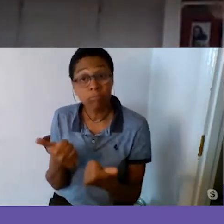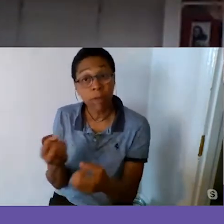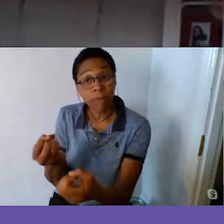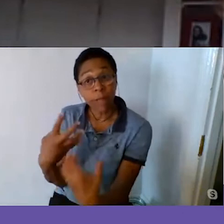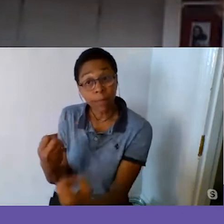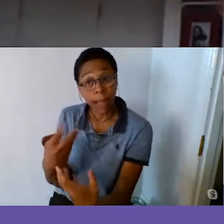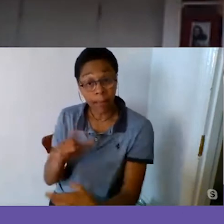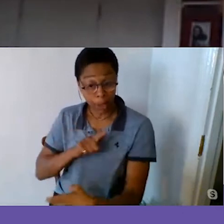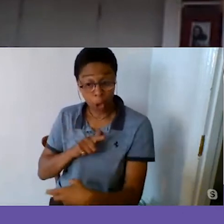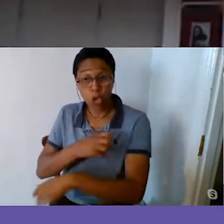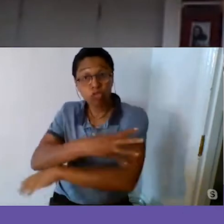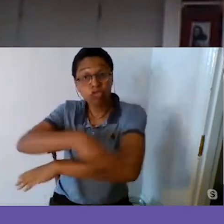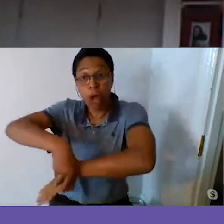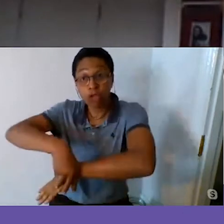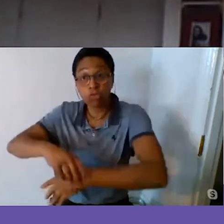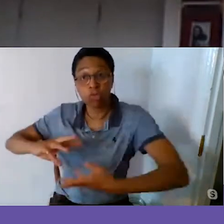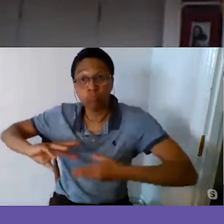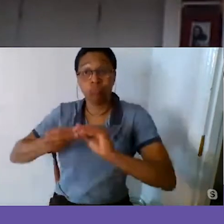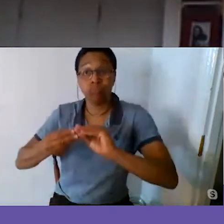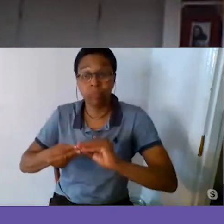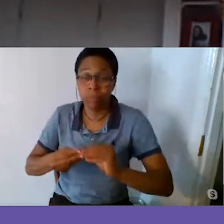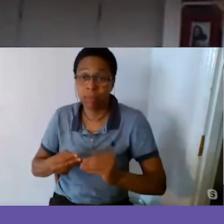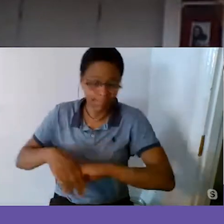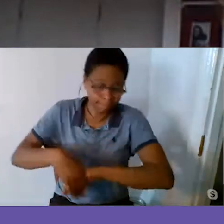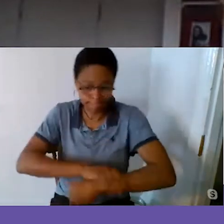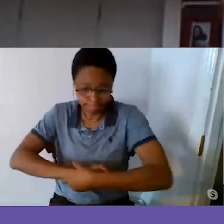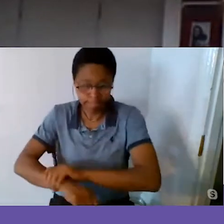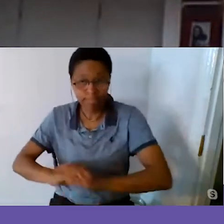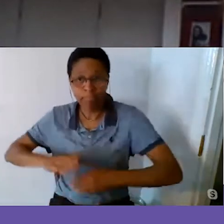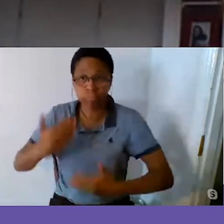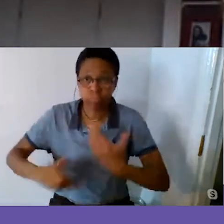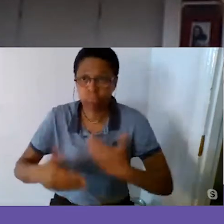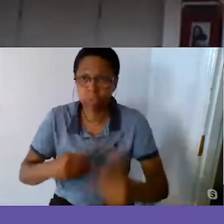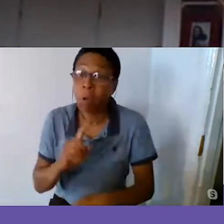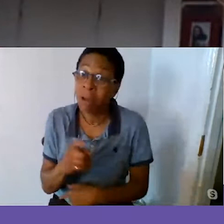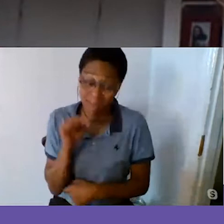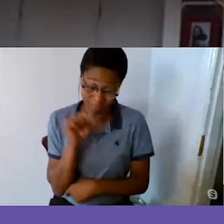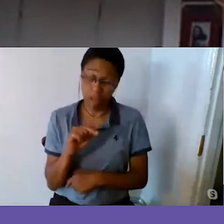very grassroots. But it was the first time that, like